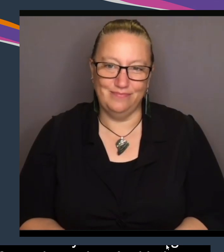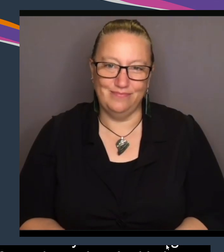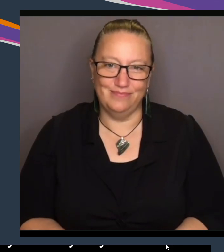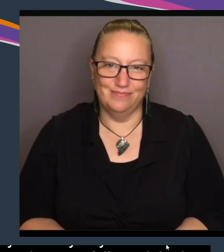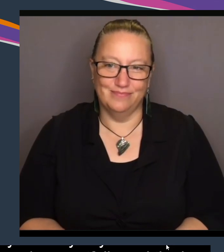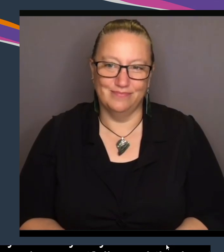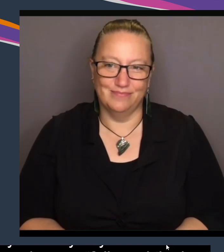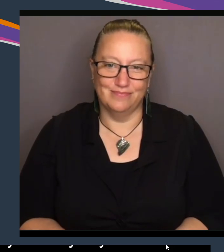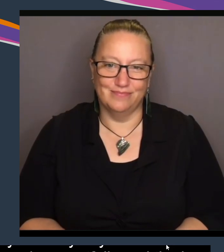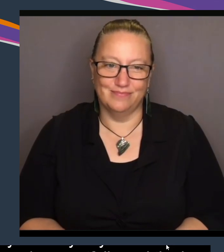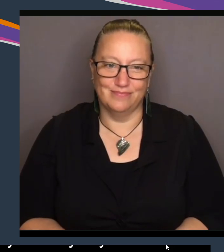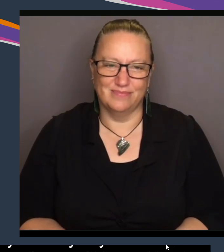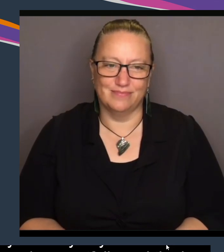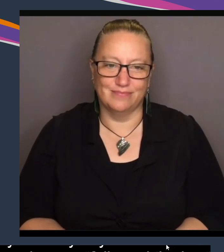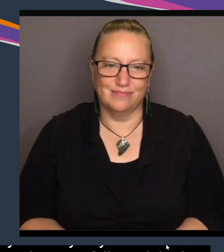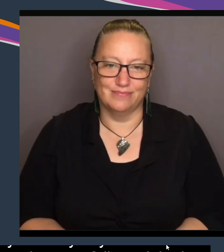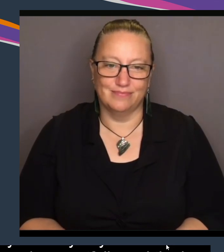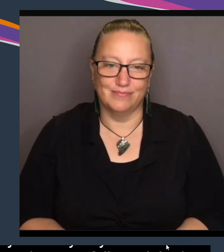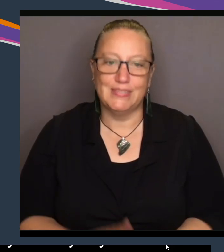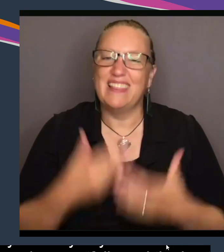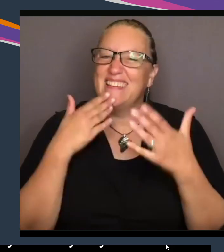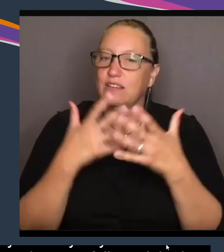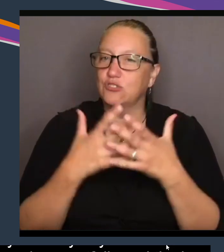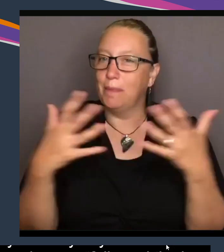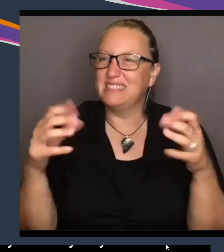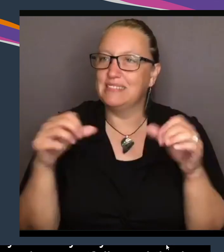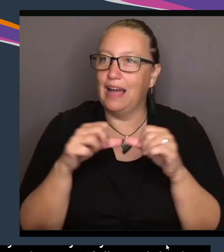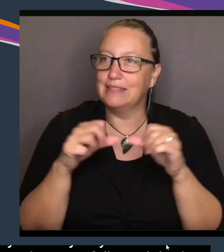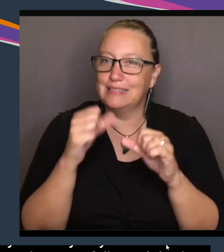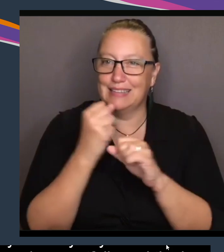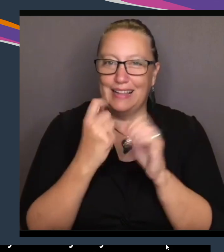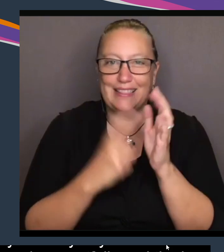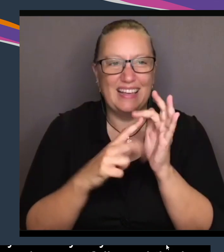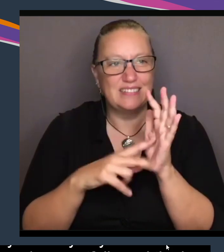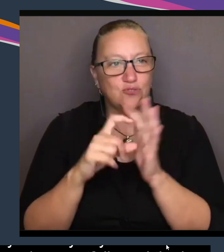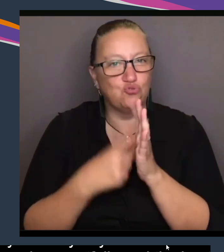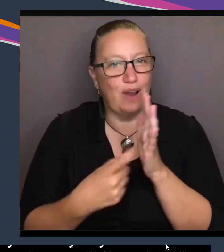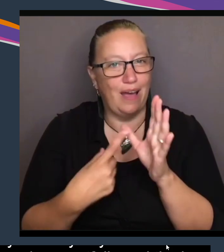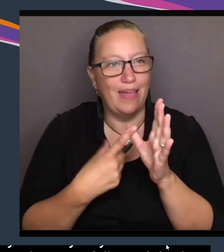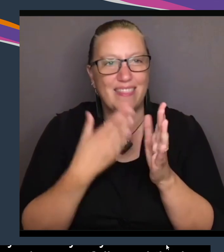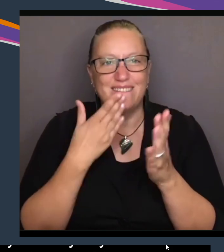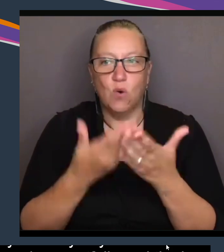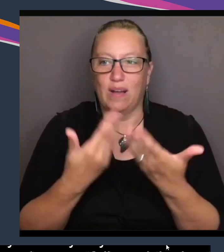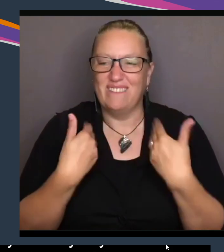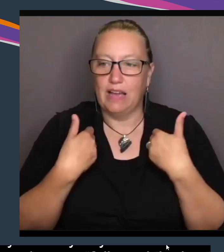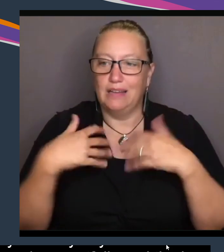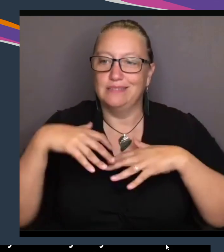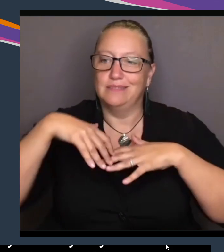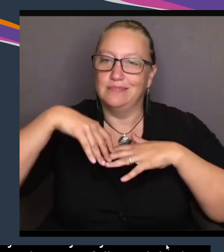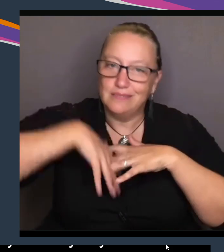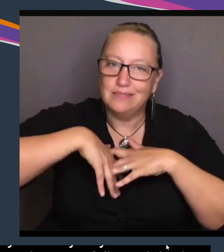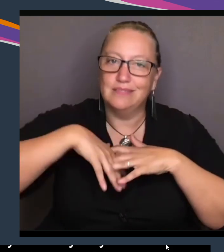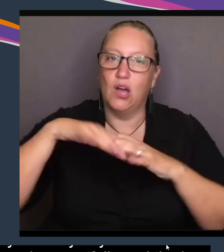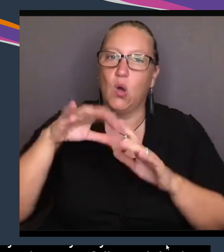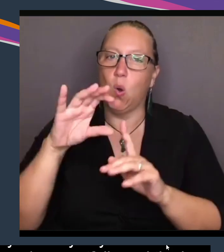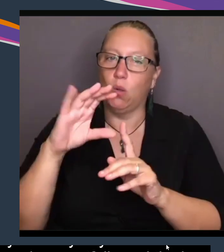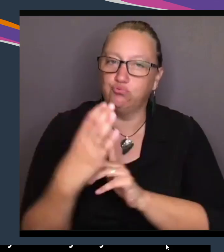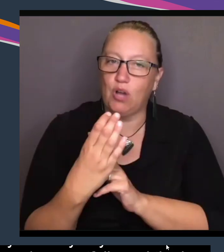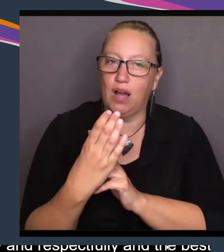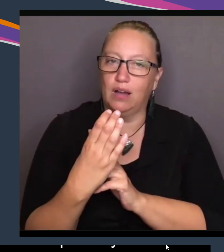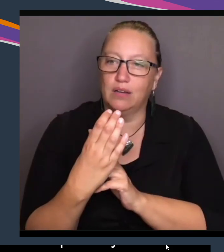Thank you so much, Auntie Glendra. Thank you for grounding us in culture today, in